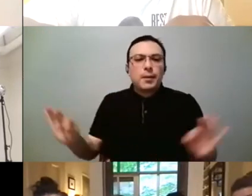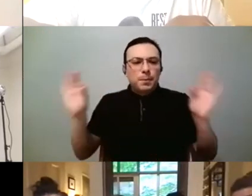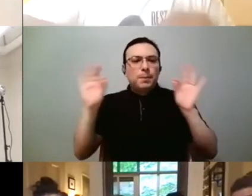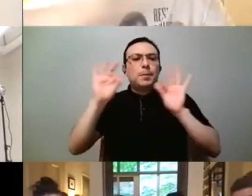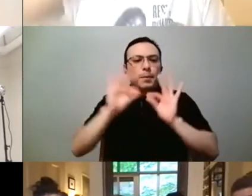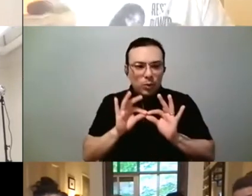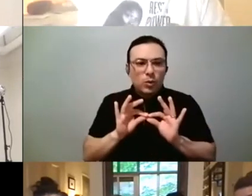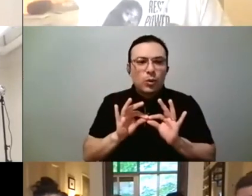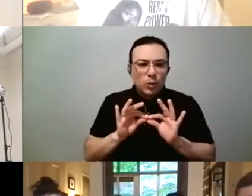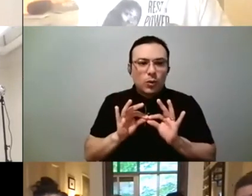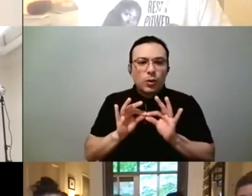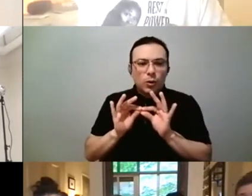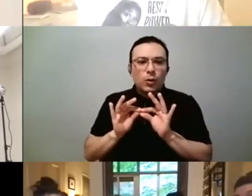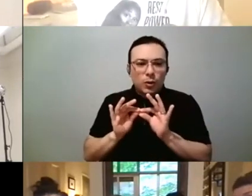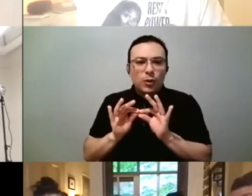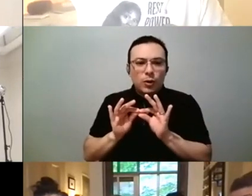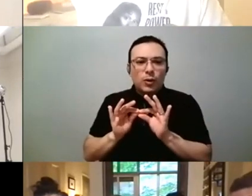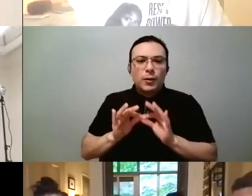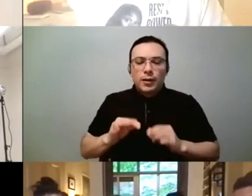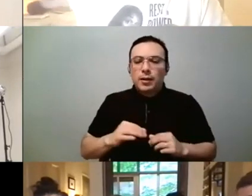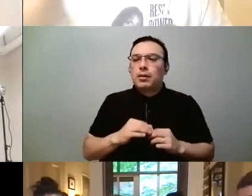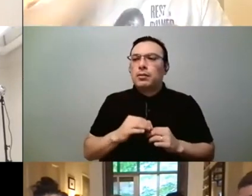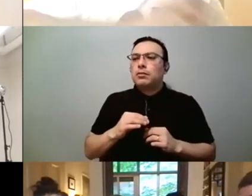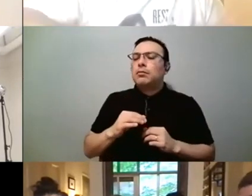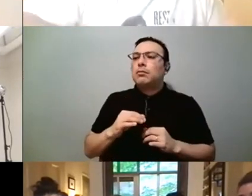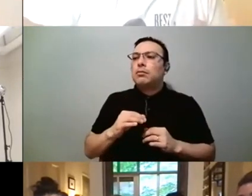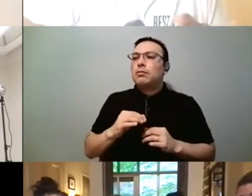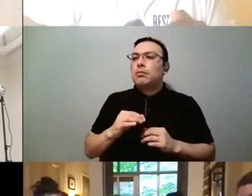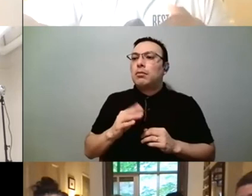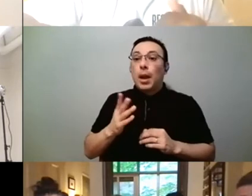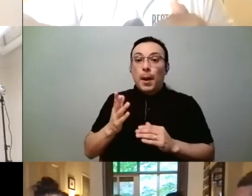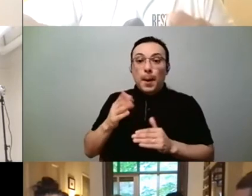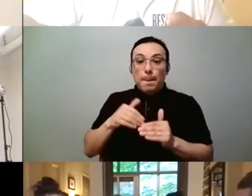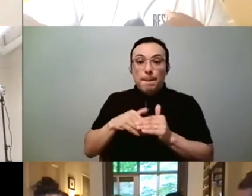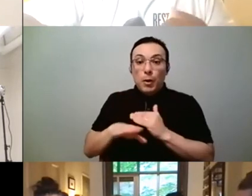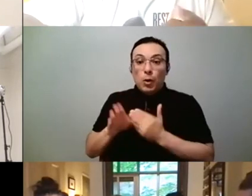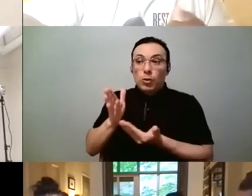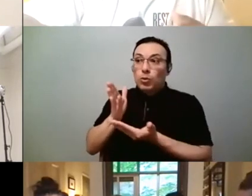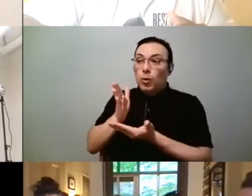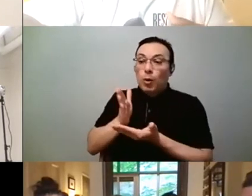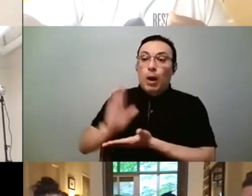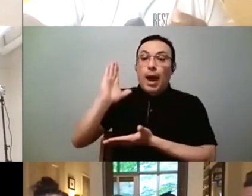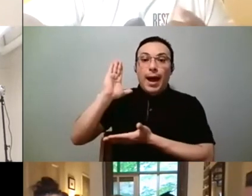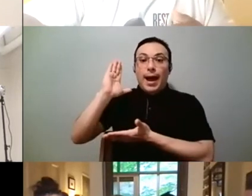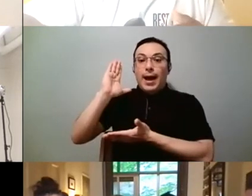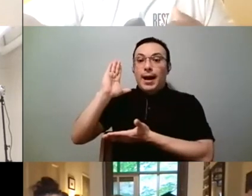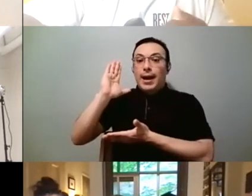perfect by some kind of birthright they made a decision as a society to live away and there